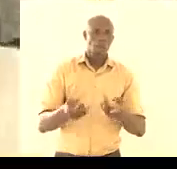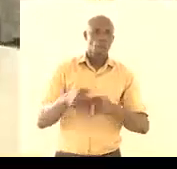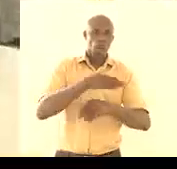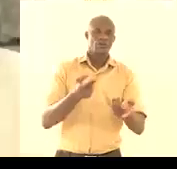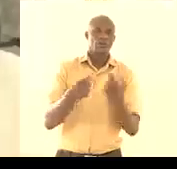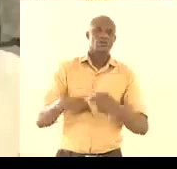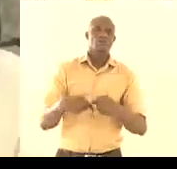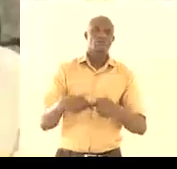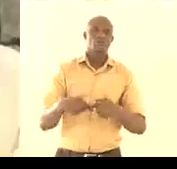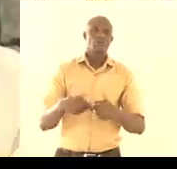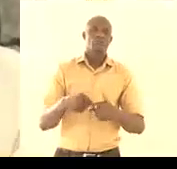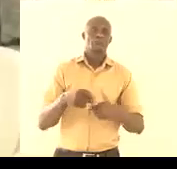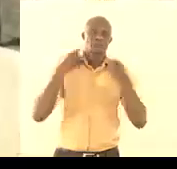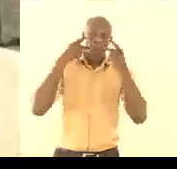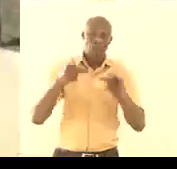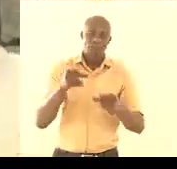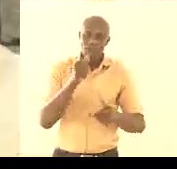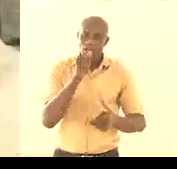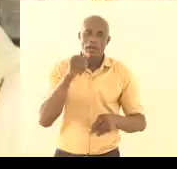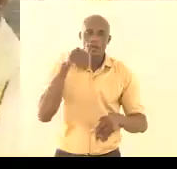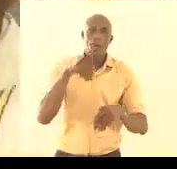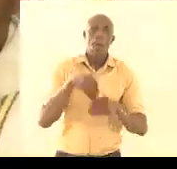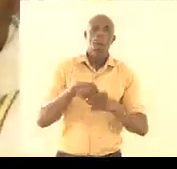know what? I am in control.